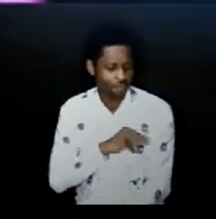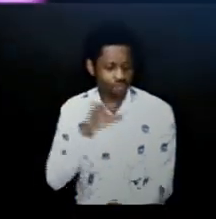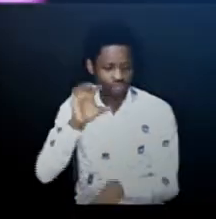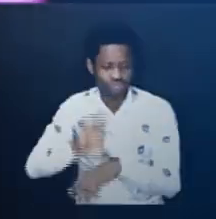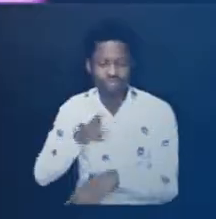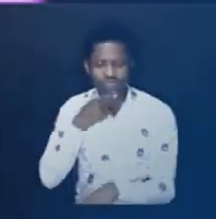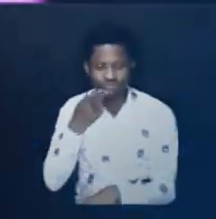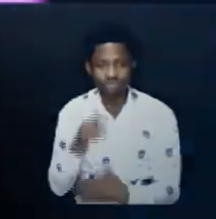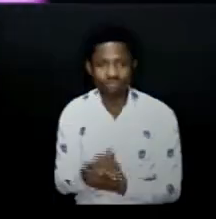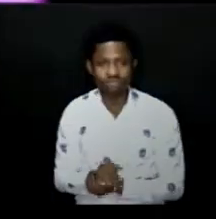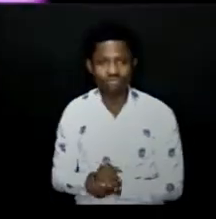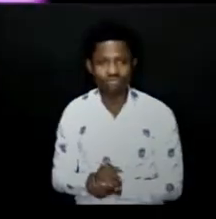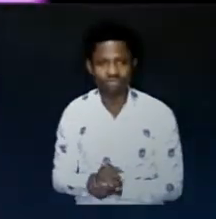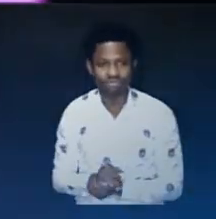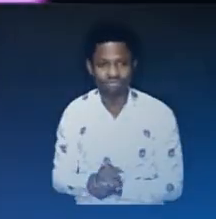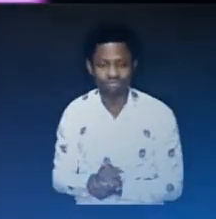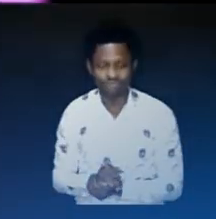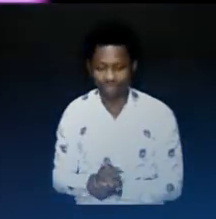queen for